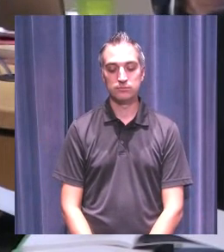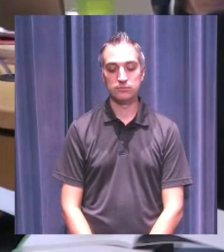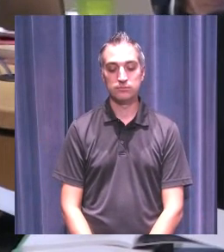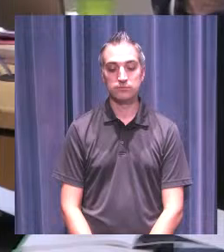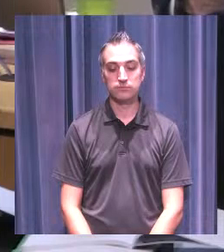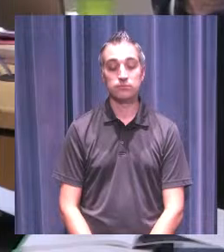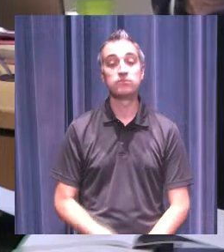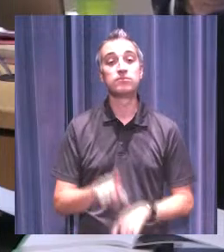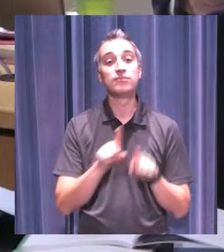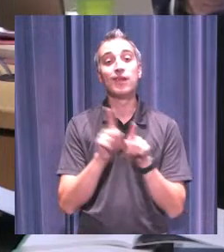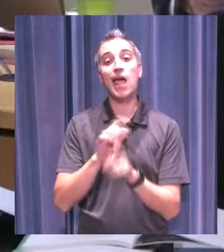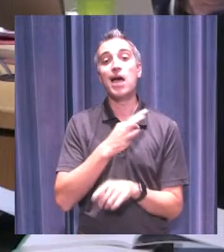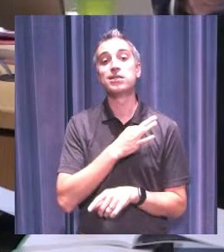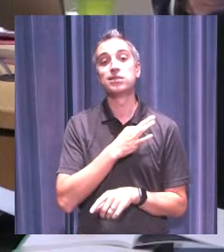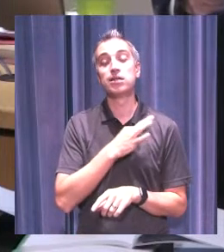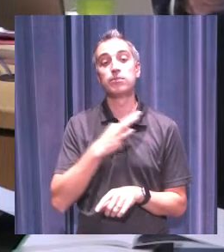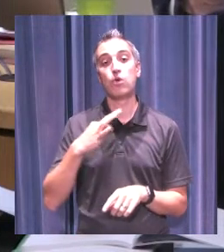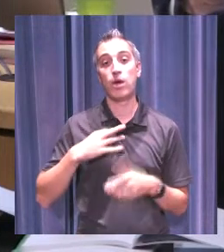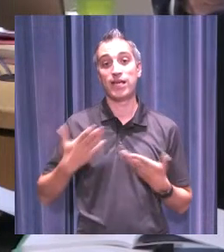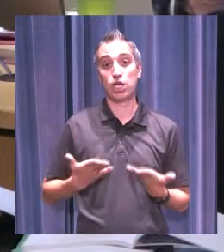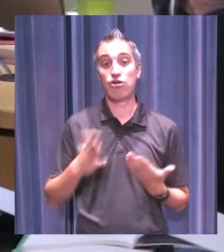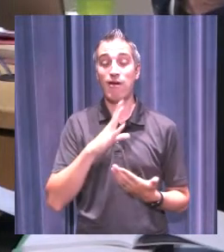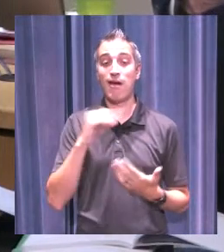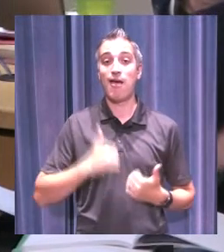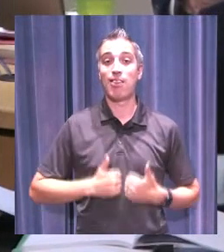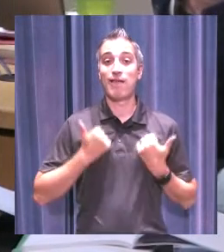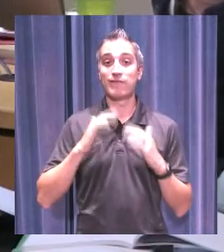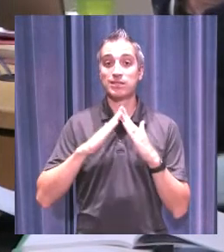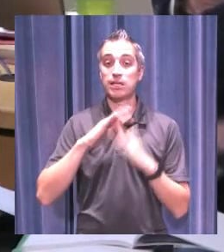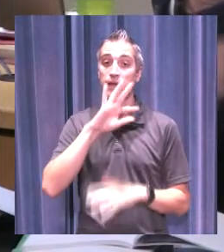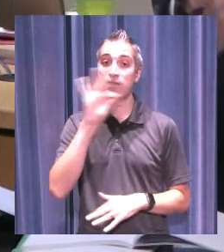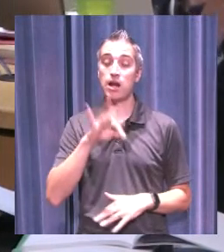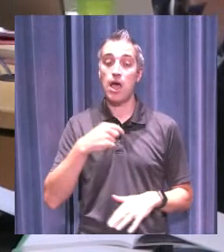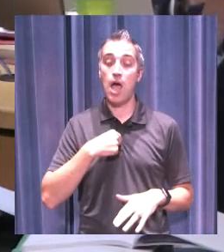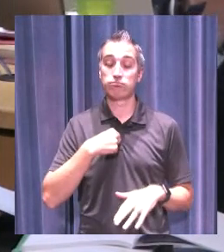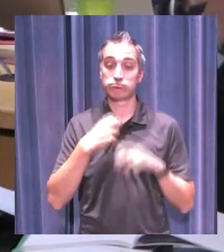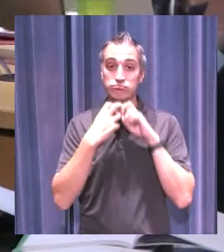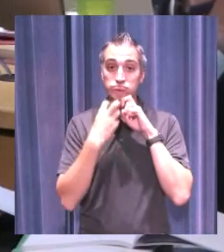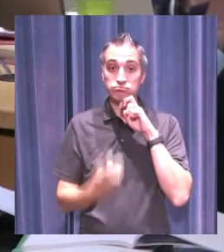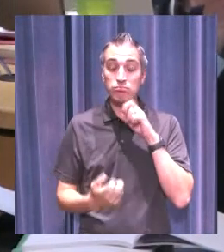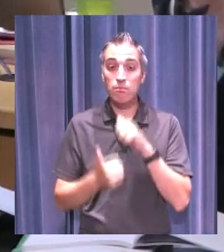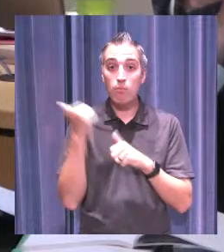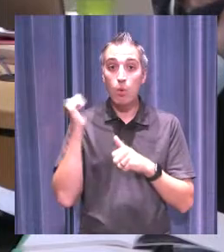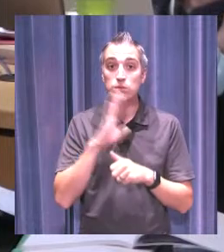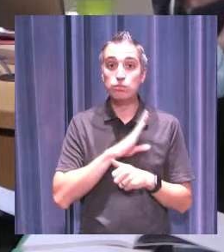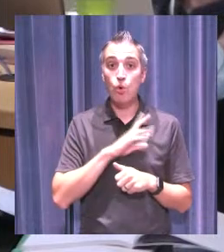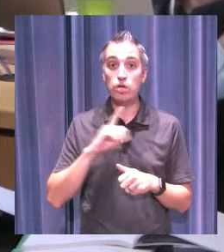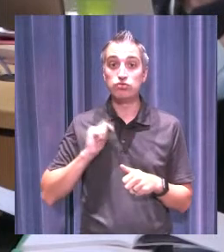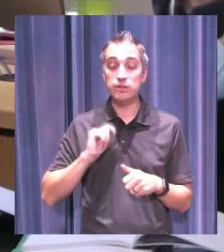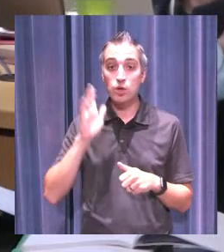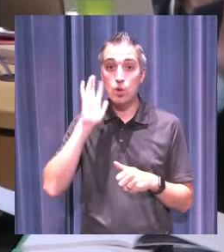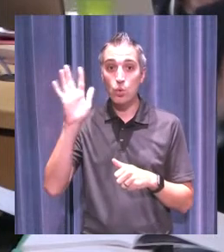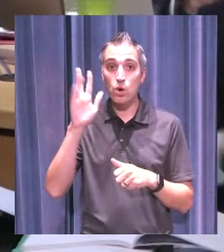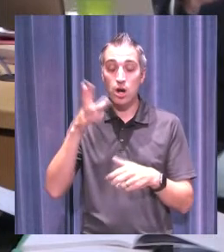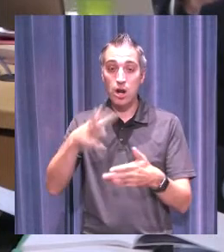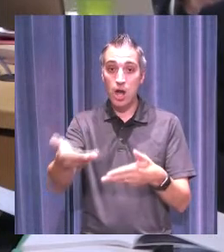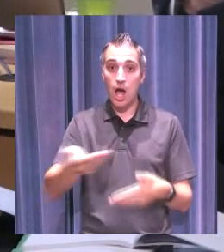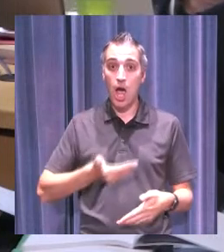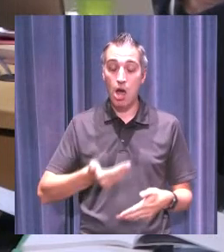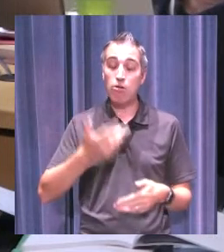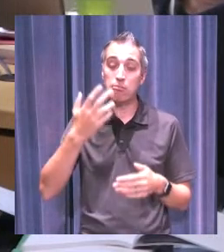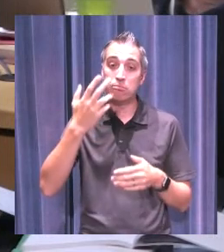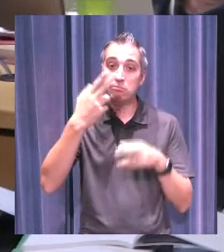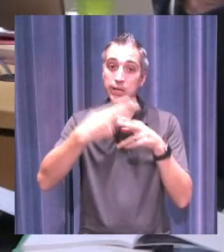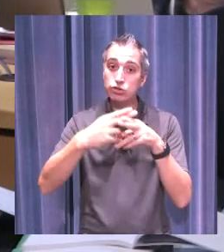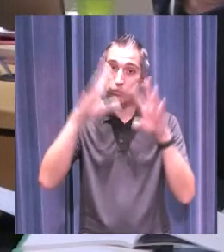As an employee at Mott Community College and a resident of the city of Flint, I am shocked that a majority of Board of Trustees would hire an interim president who has zero